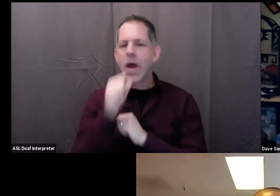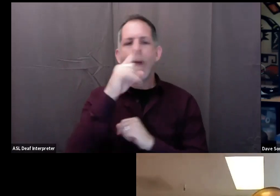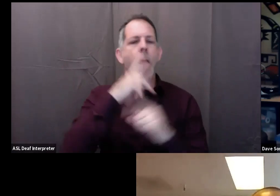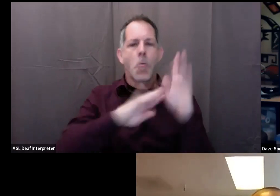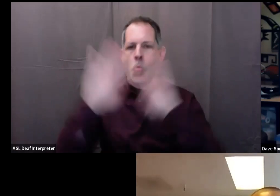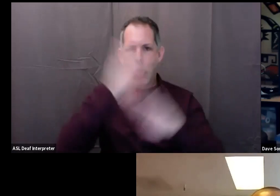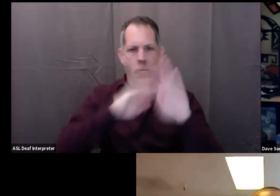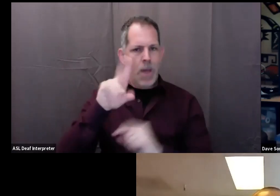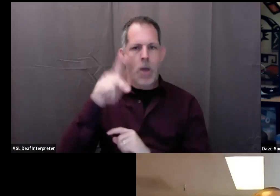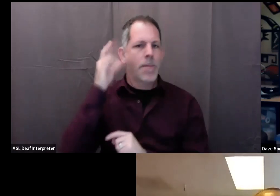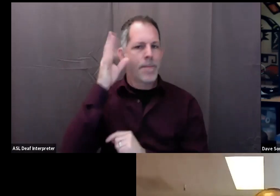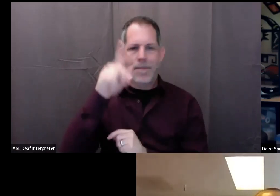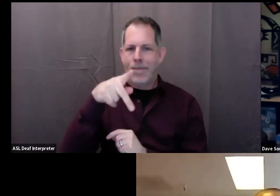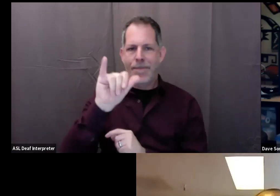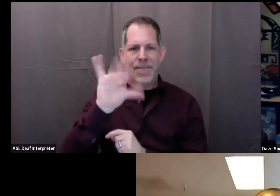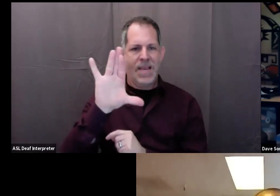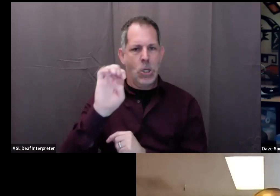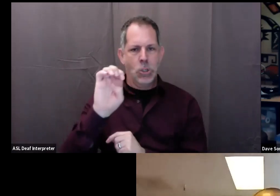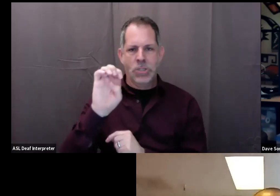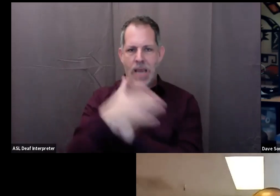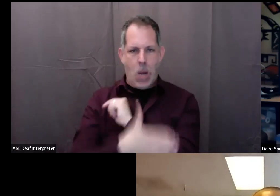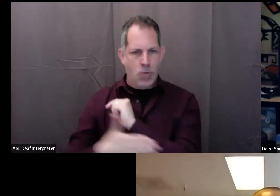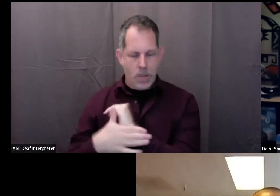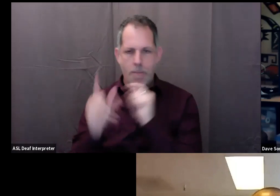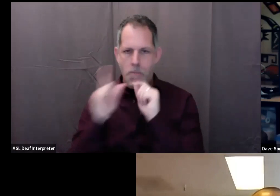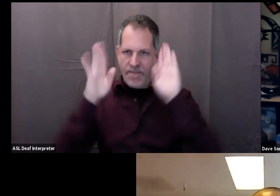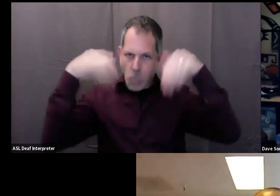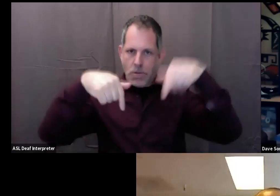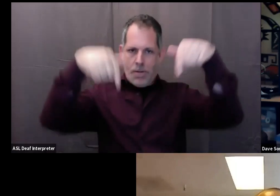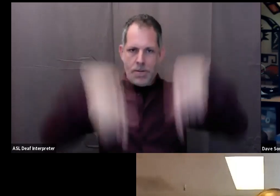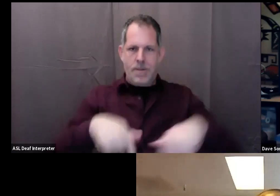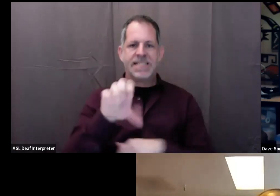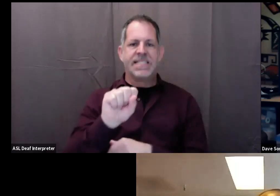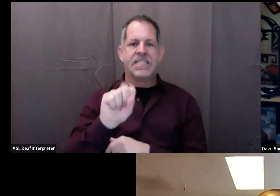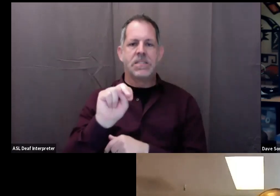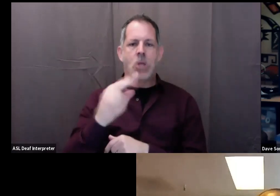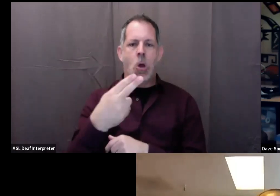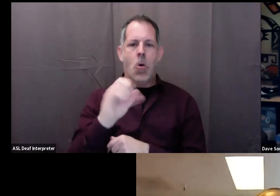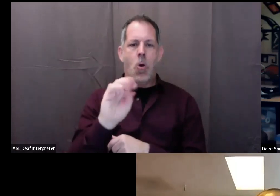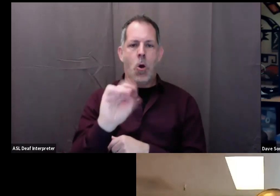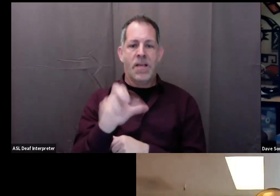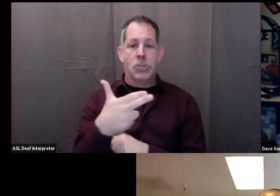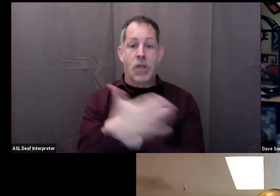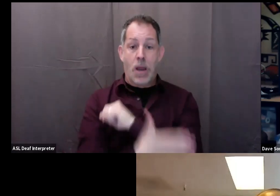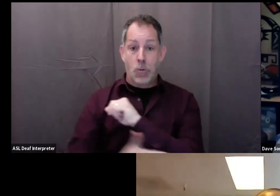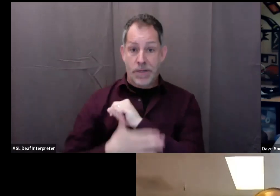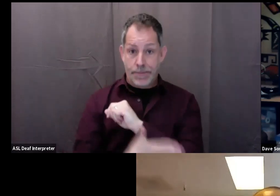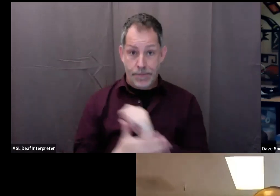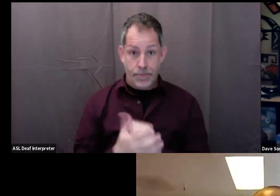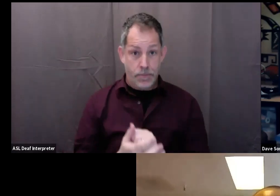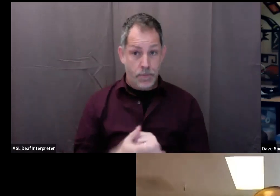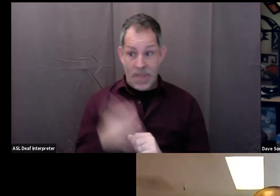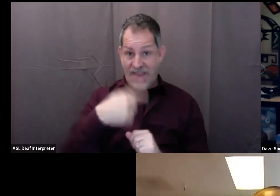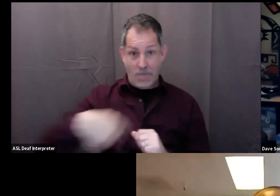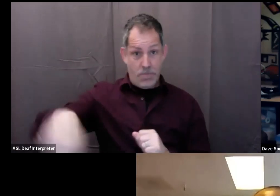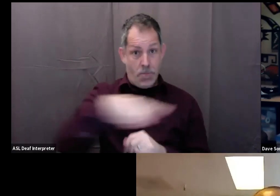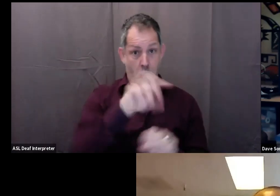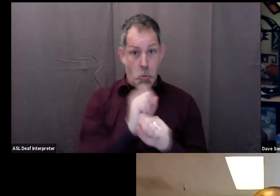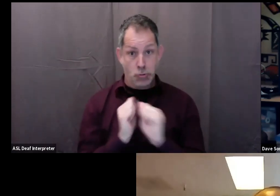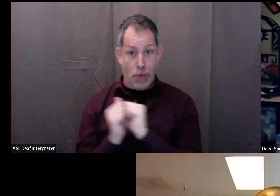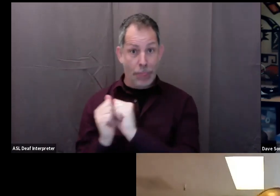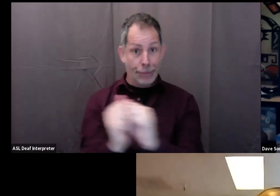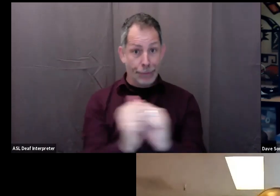as Executive Summers mentioned, we're kind of all in the same boat here. How the details on how we address it going